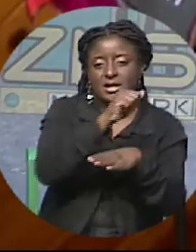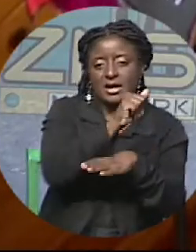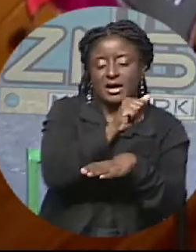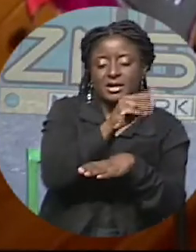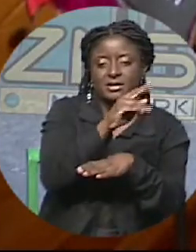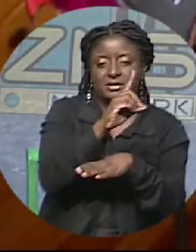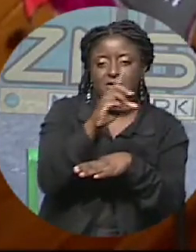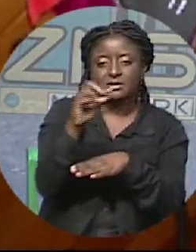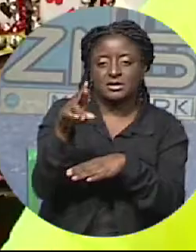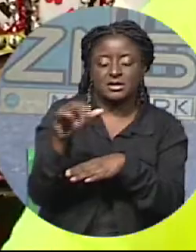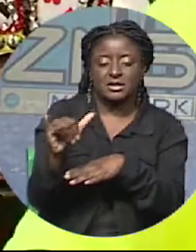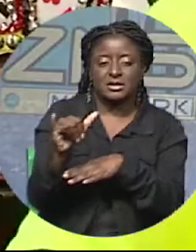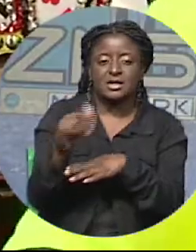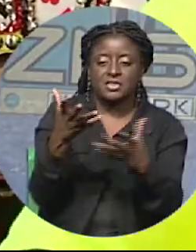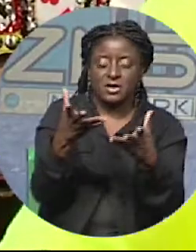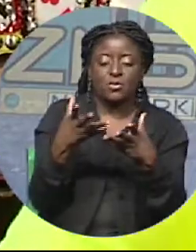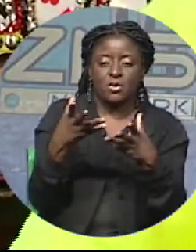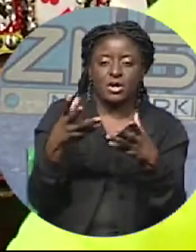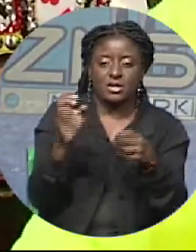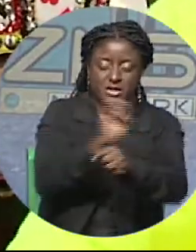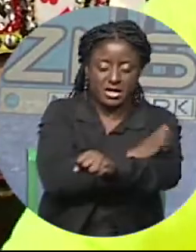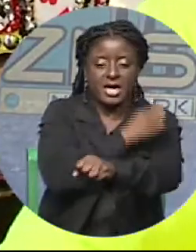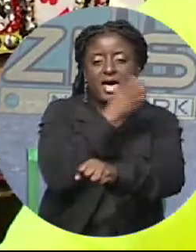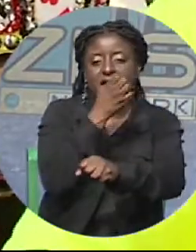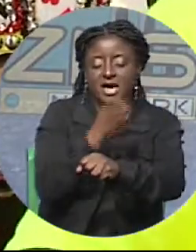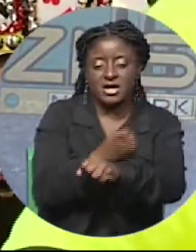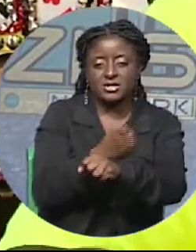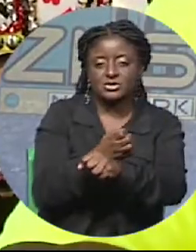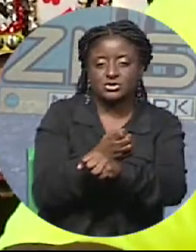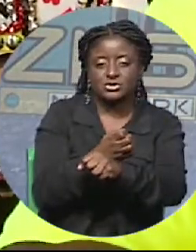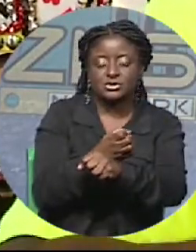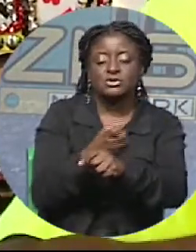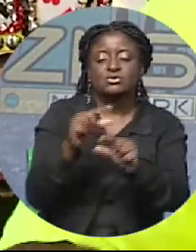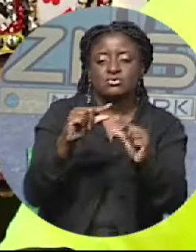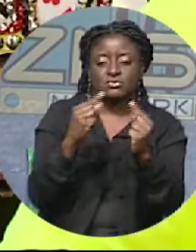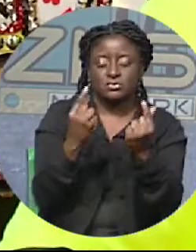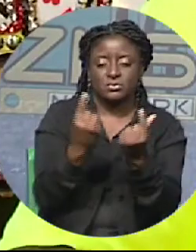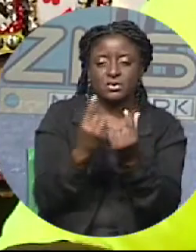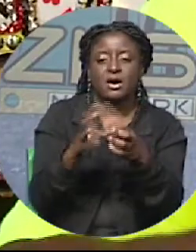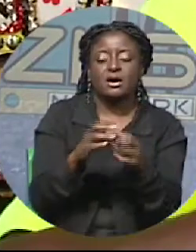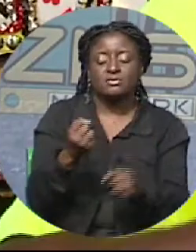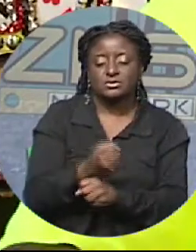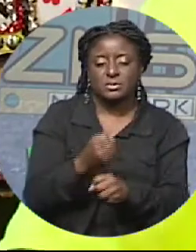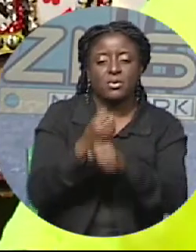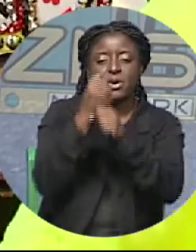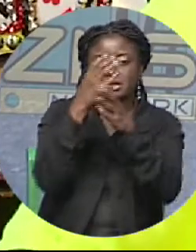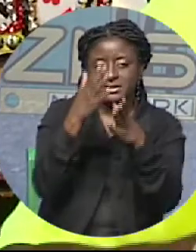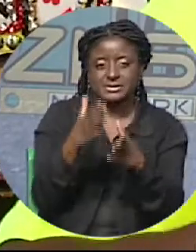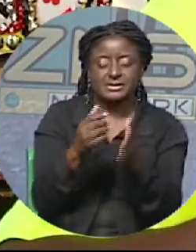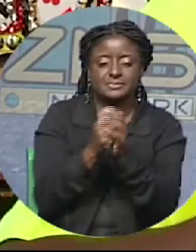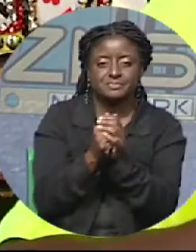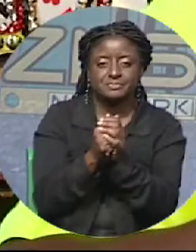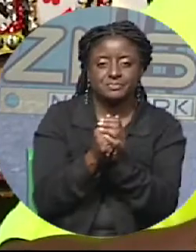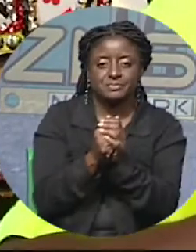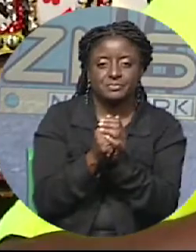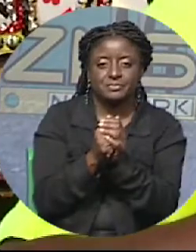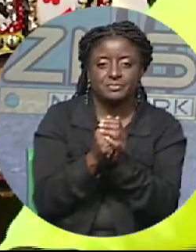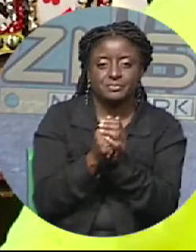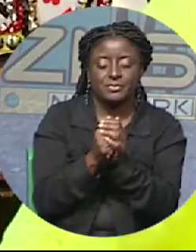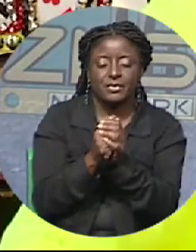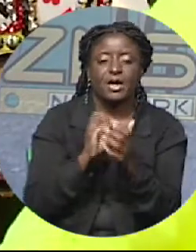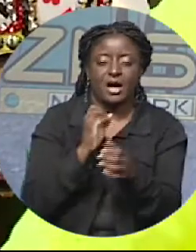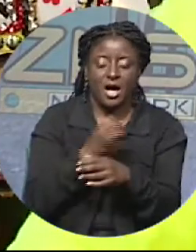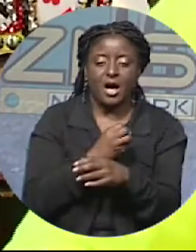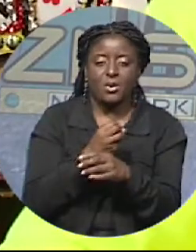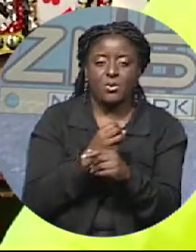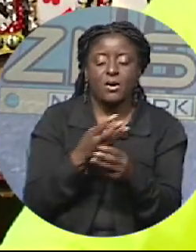energetic group of supporters to build on. The good thing with Sting is we have the base. Our base is basically, we have our base who